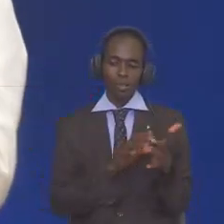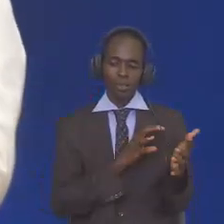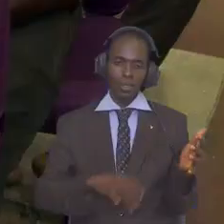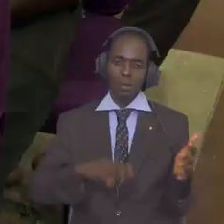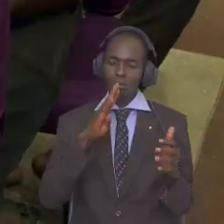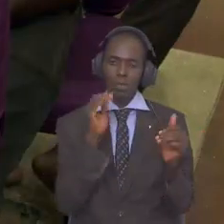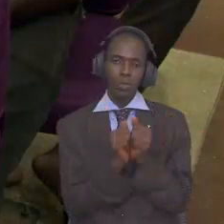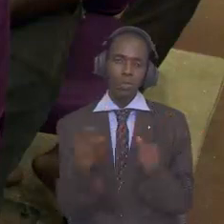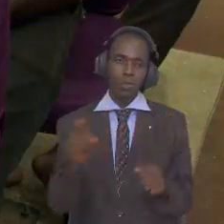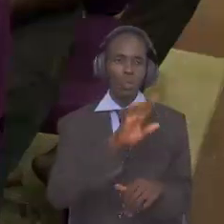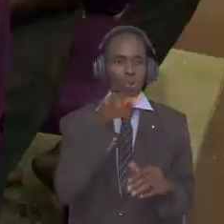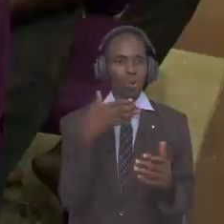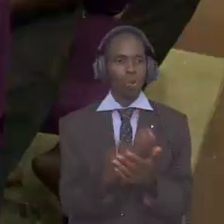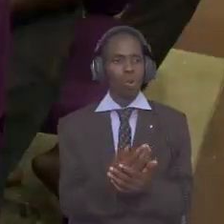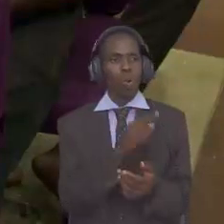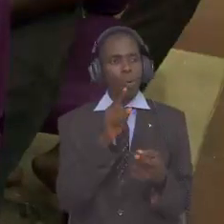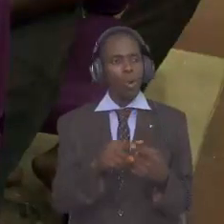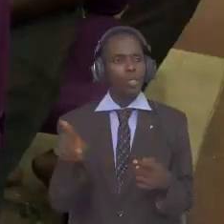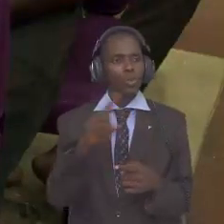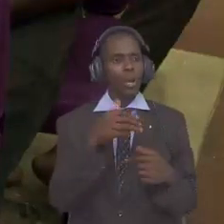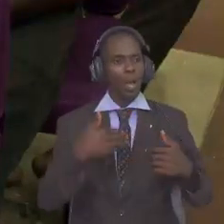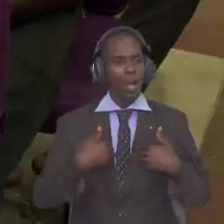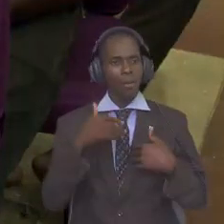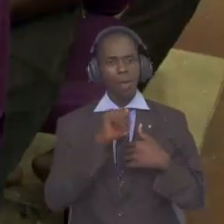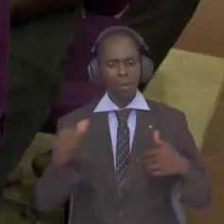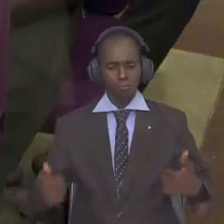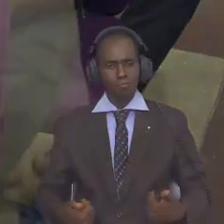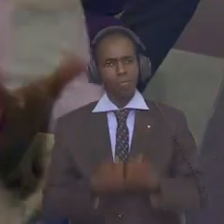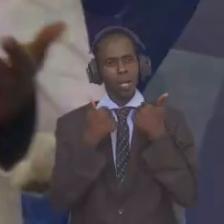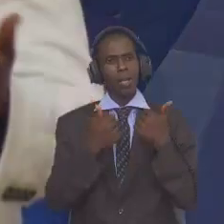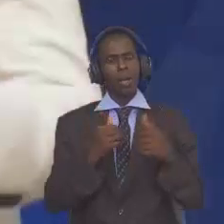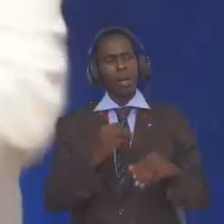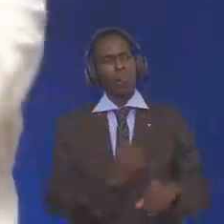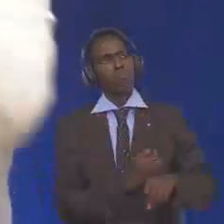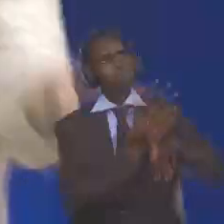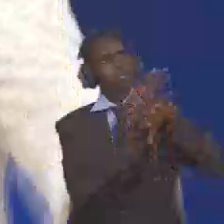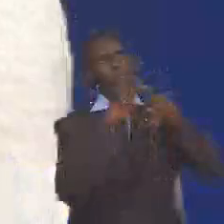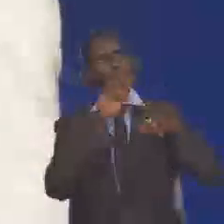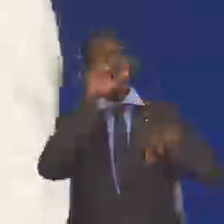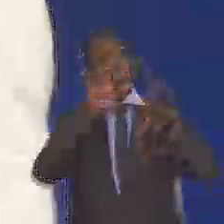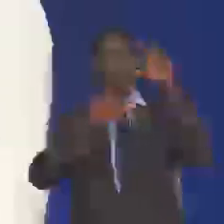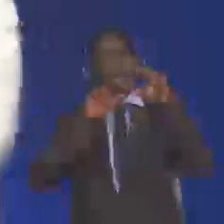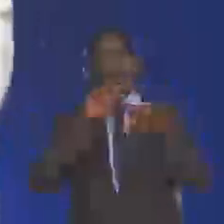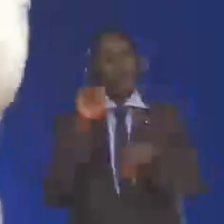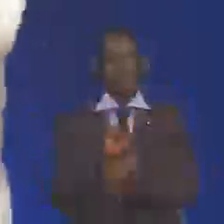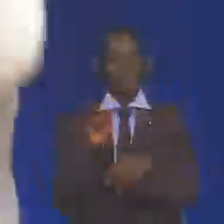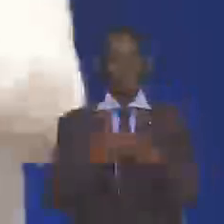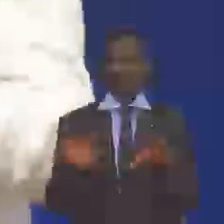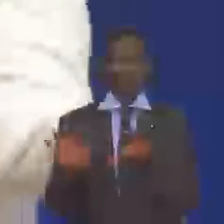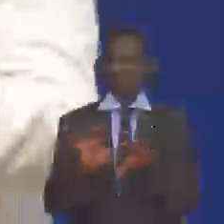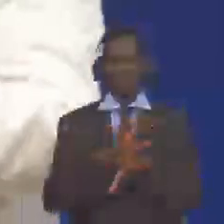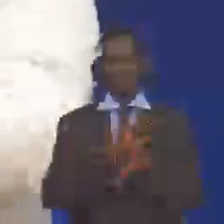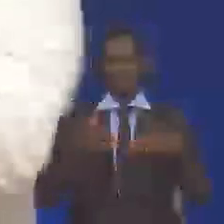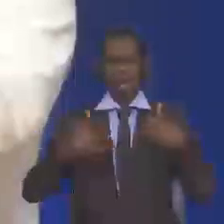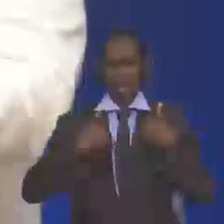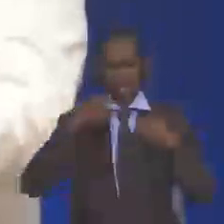all. When you have a challenge, a mountain to climb, a work to do, a duty to perform, and you don't have the